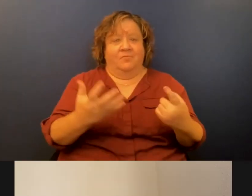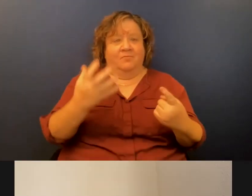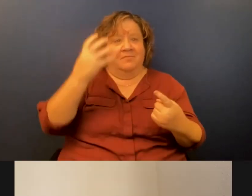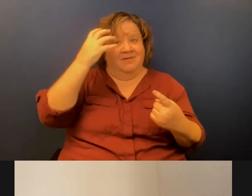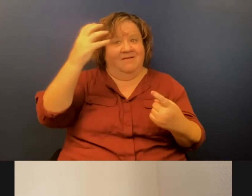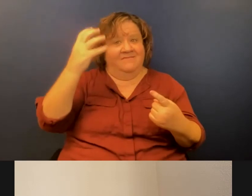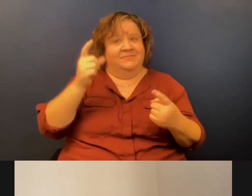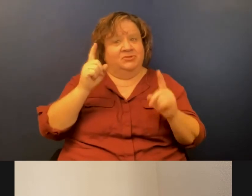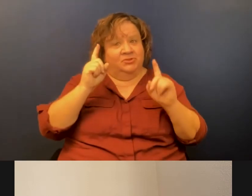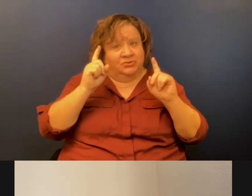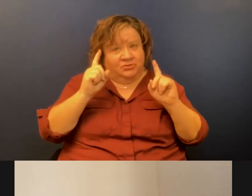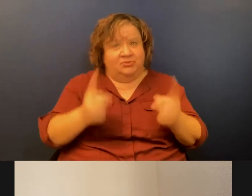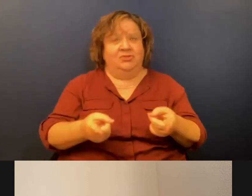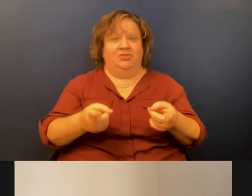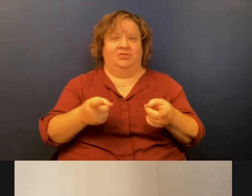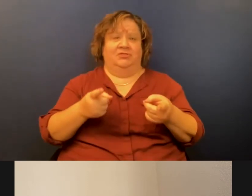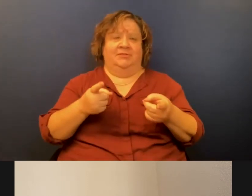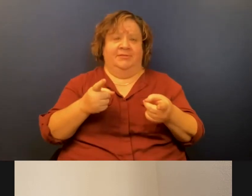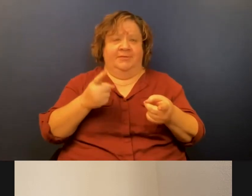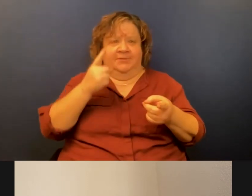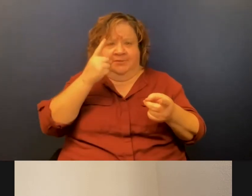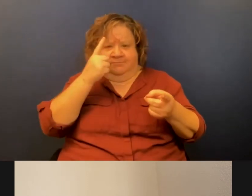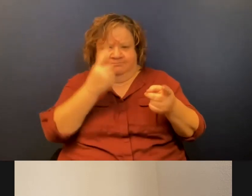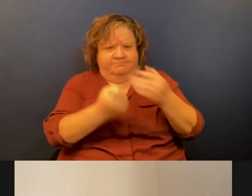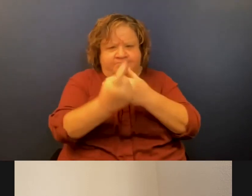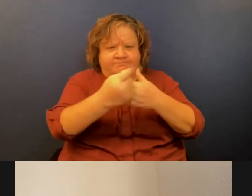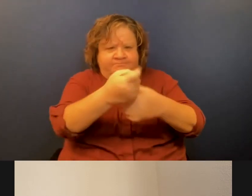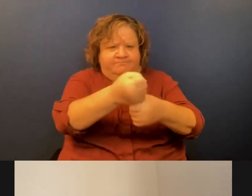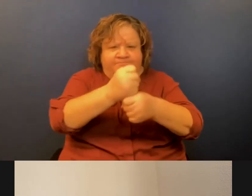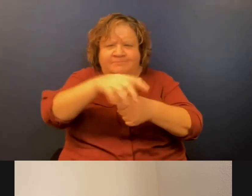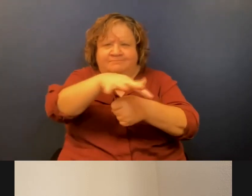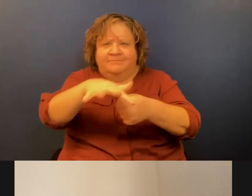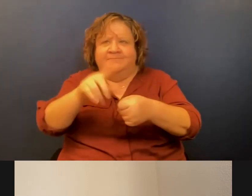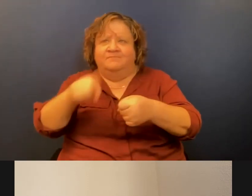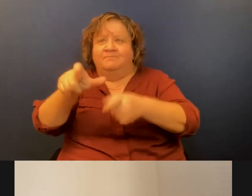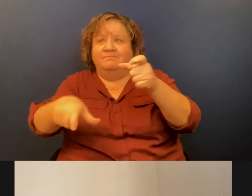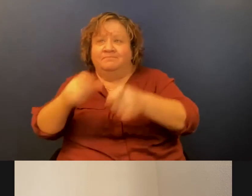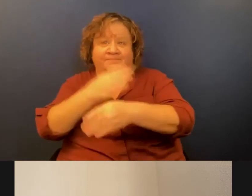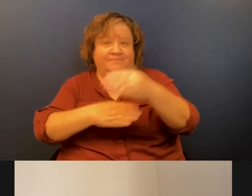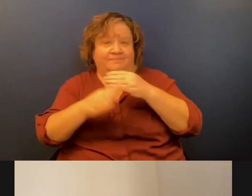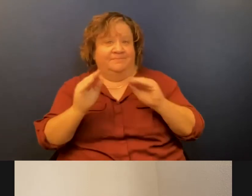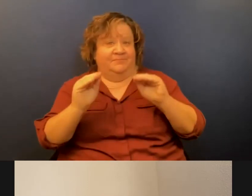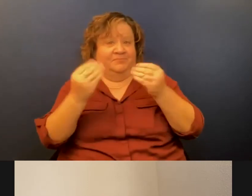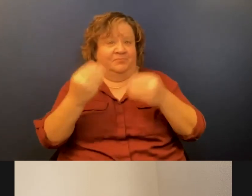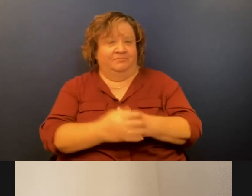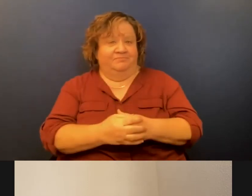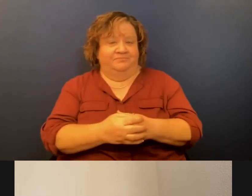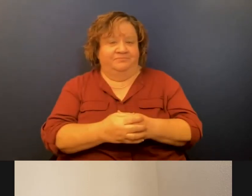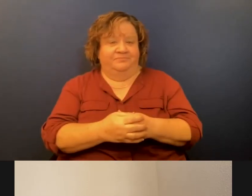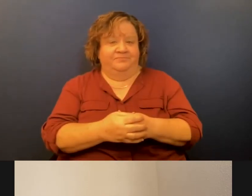now I would like to ask you one last question. In this case, it will be addressed to